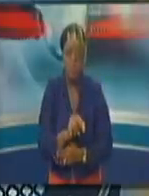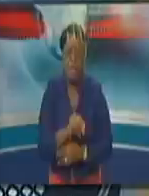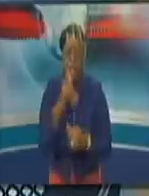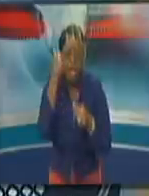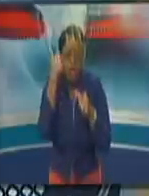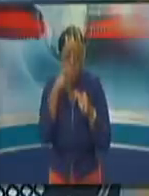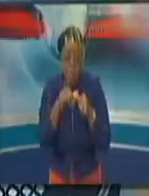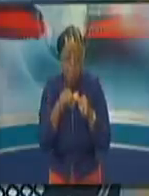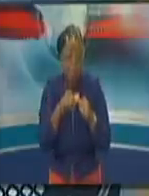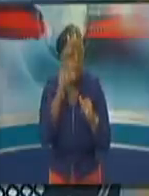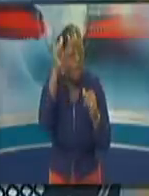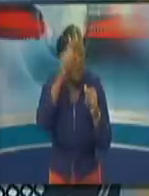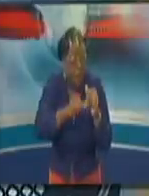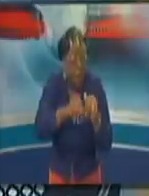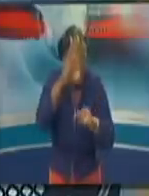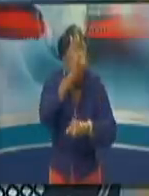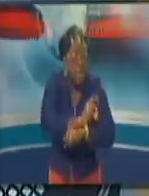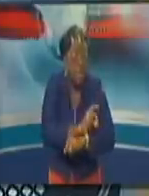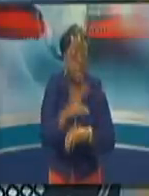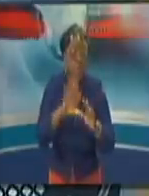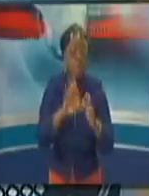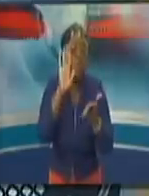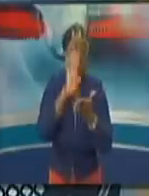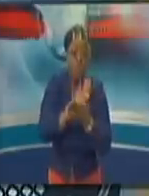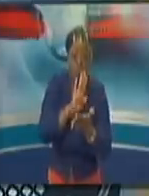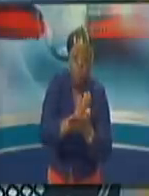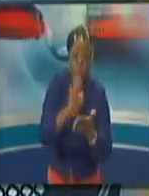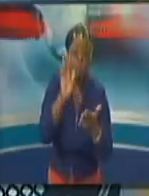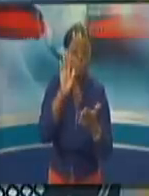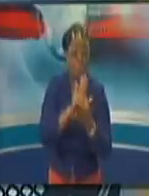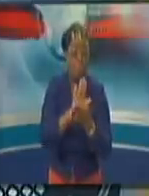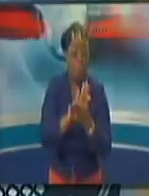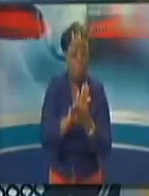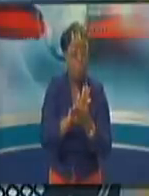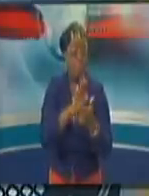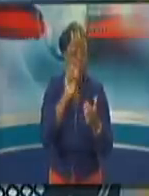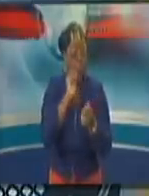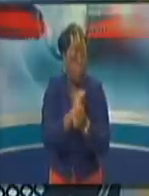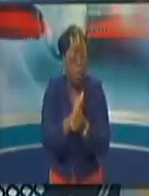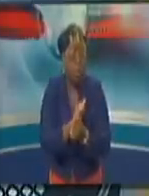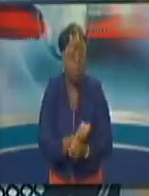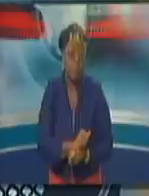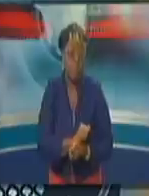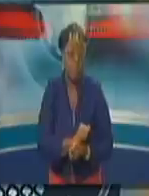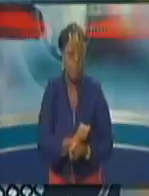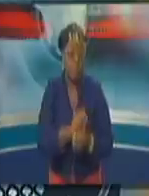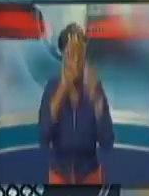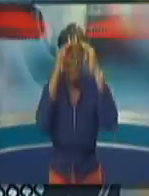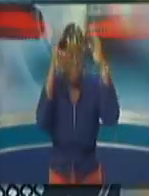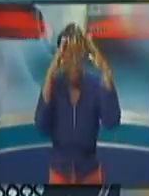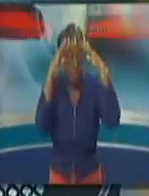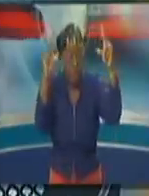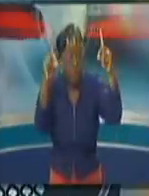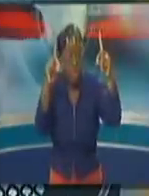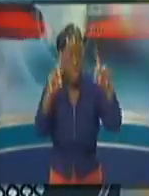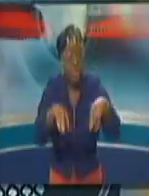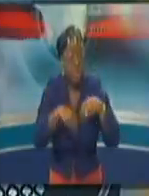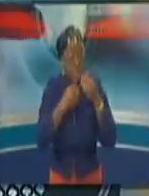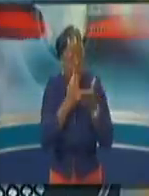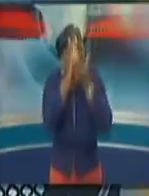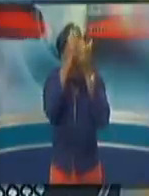some schoolwork. And from what we've been seeing, the Ministry of Education has been providing resources to assist you with